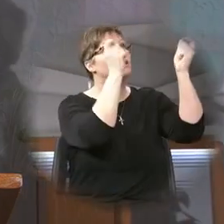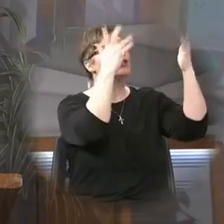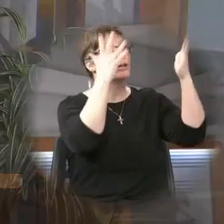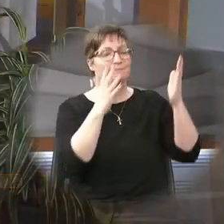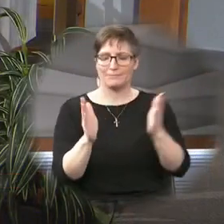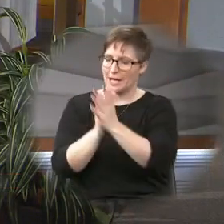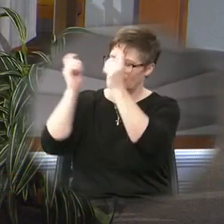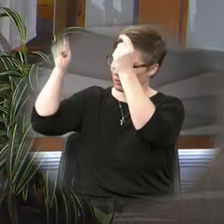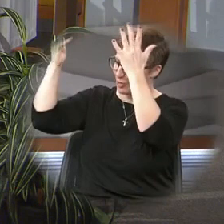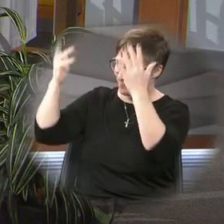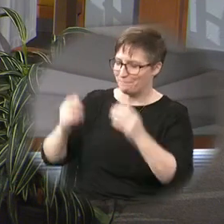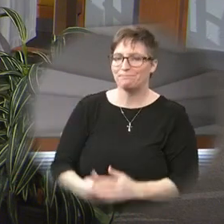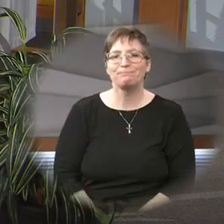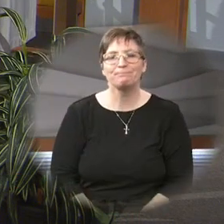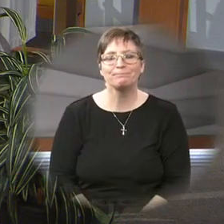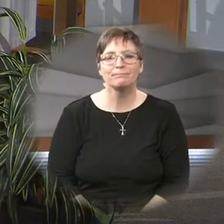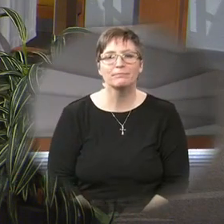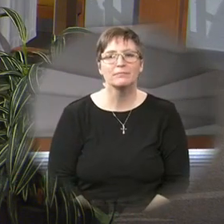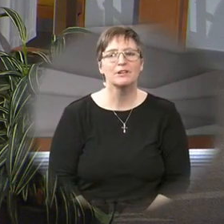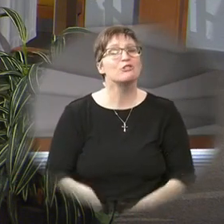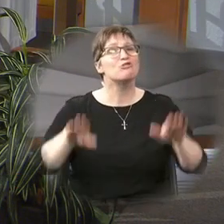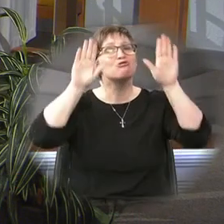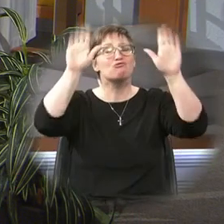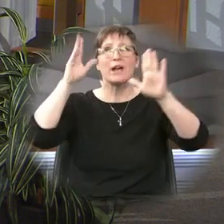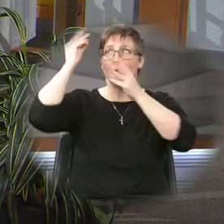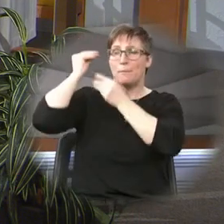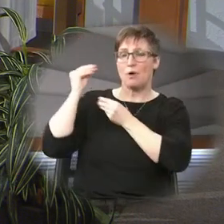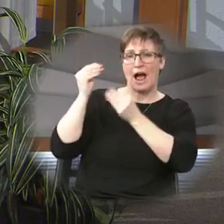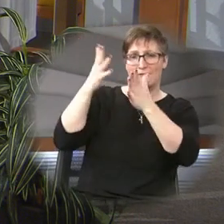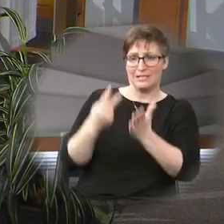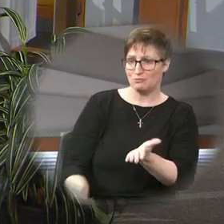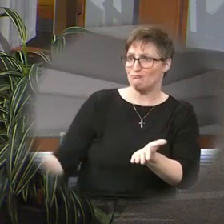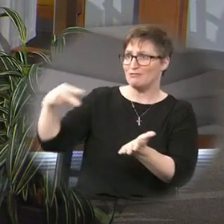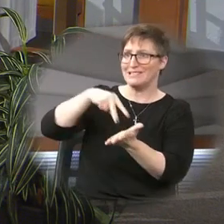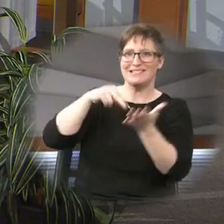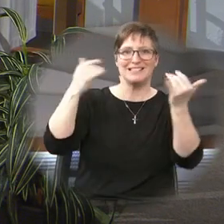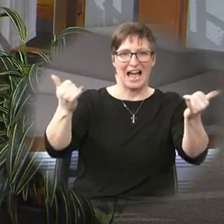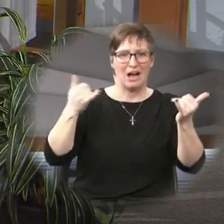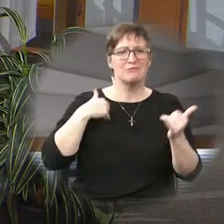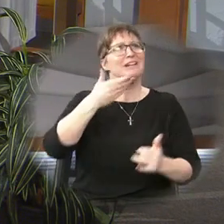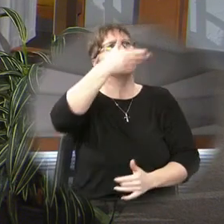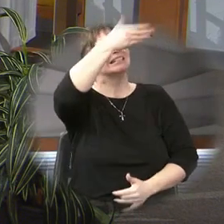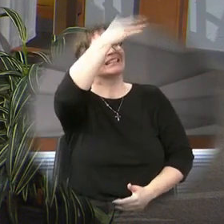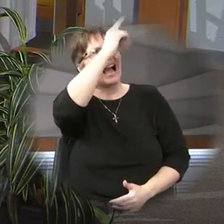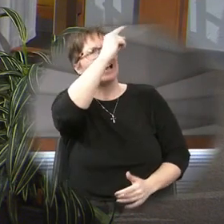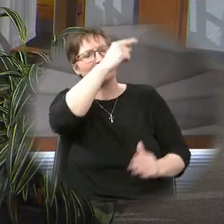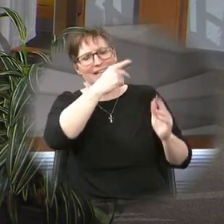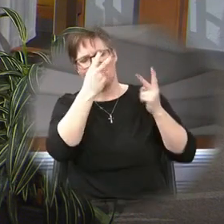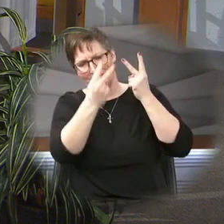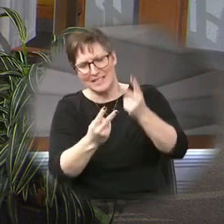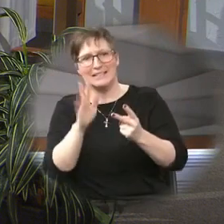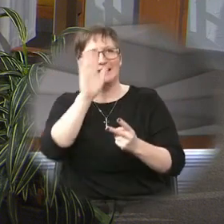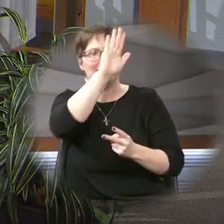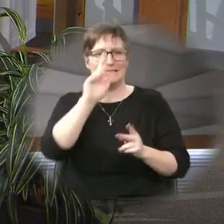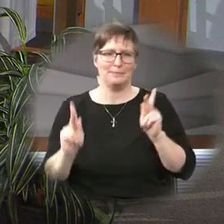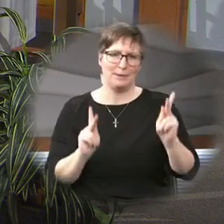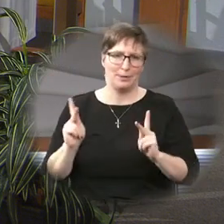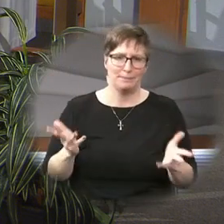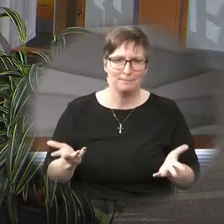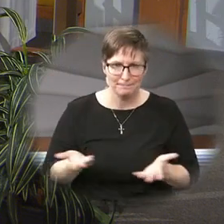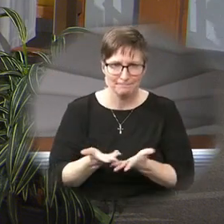Alleluia. Alleluia. A great prophet has arisen in our midst. God has visited his people.